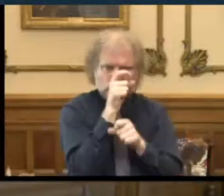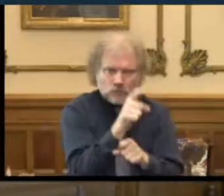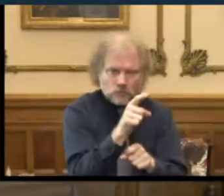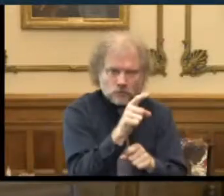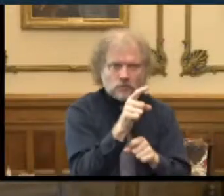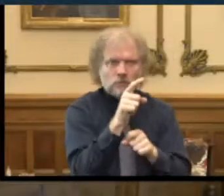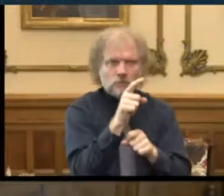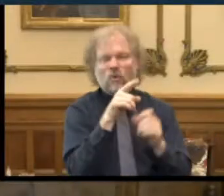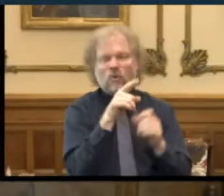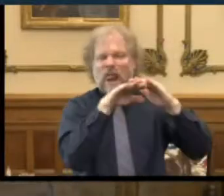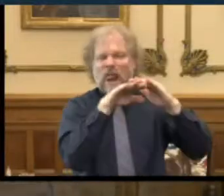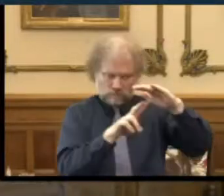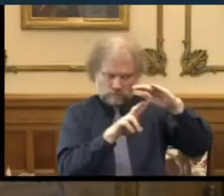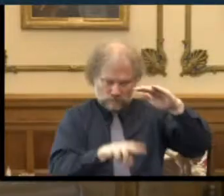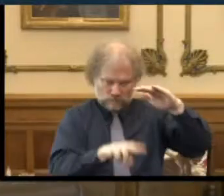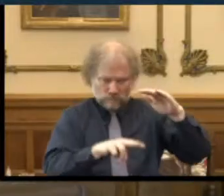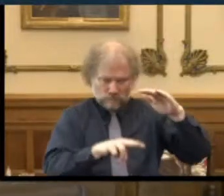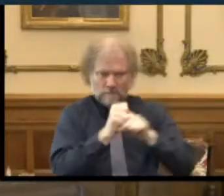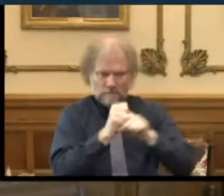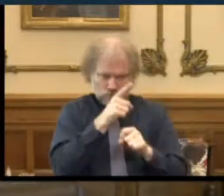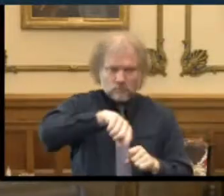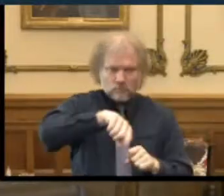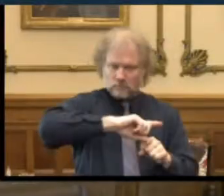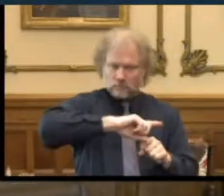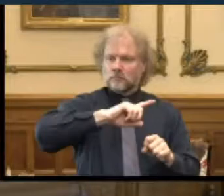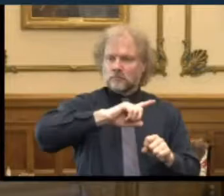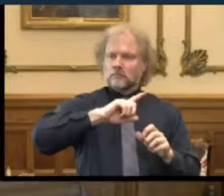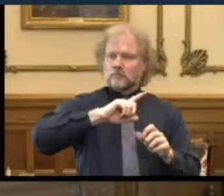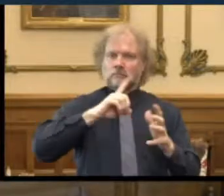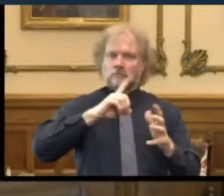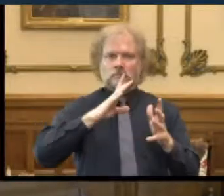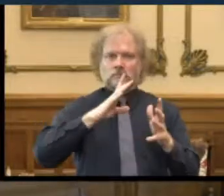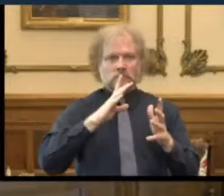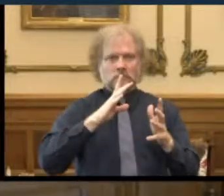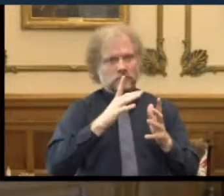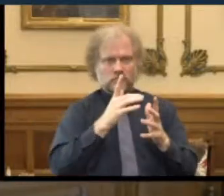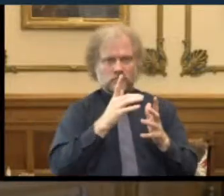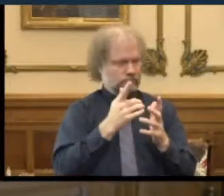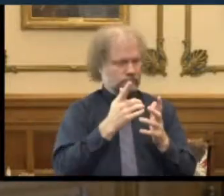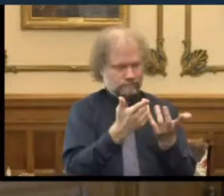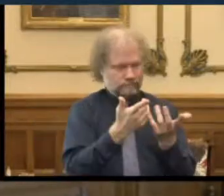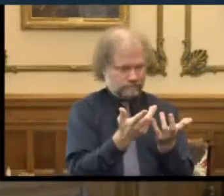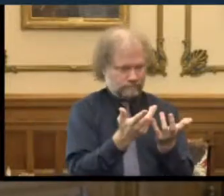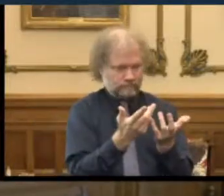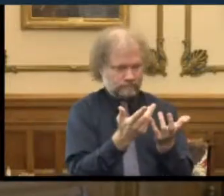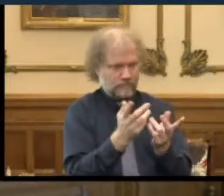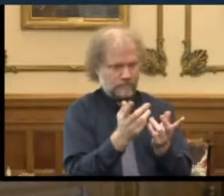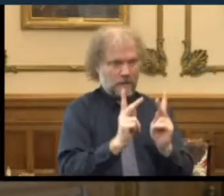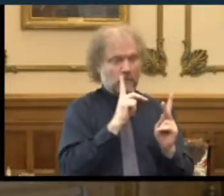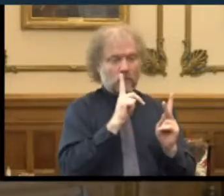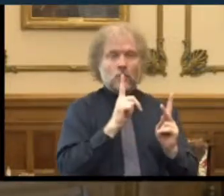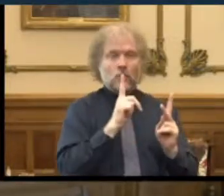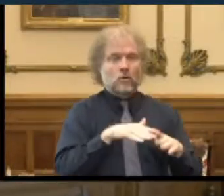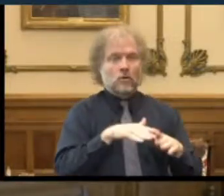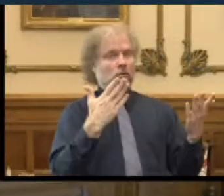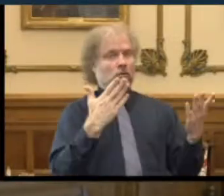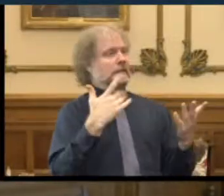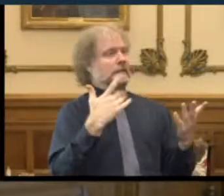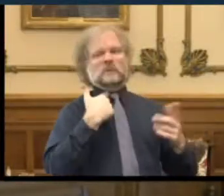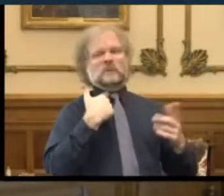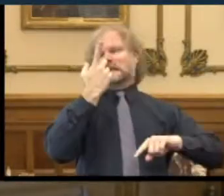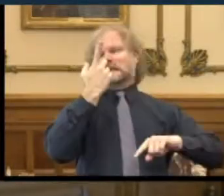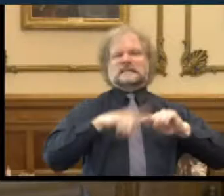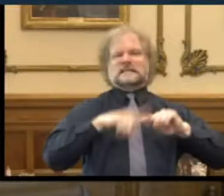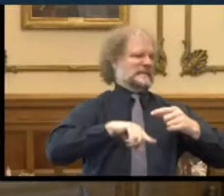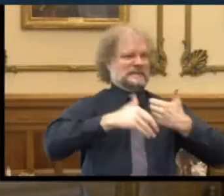or less, and making sure that they are weeding out those ones that individuals are openly saying we can't social distance and